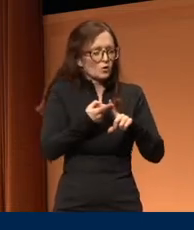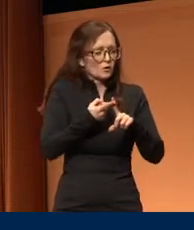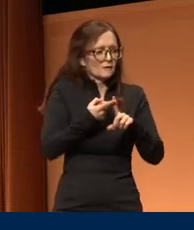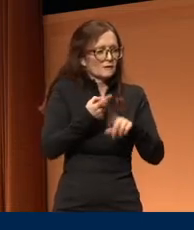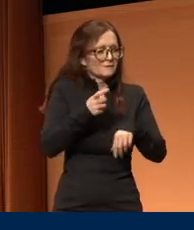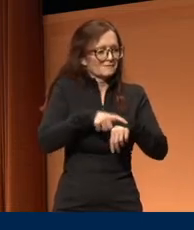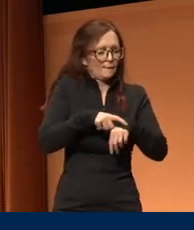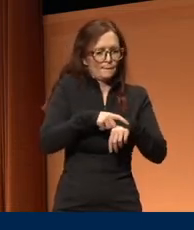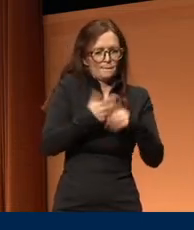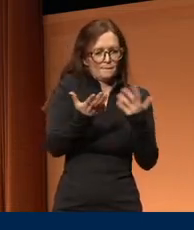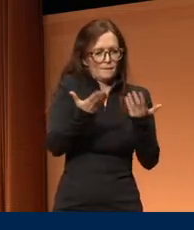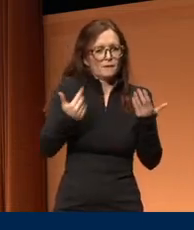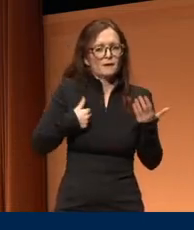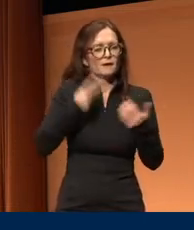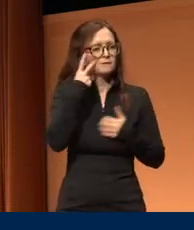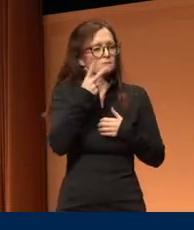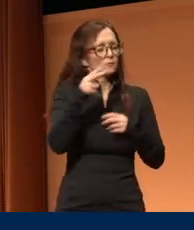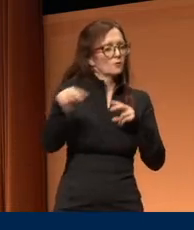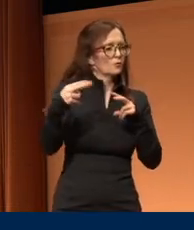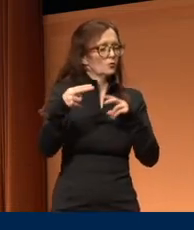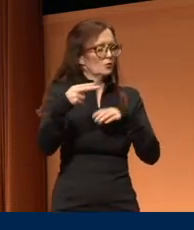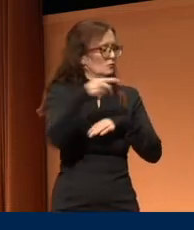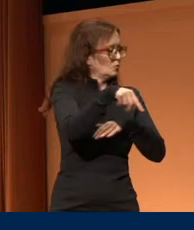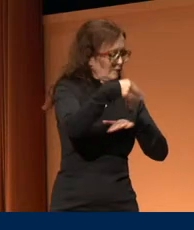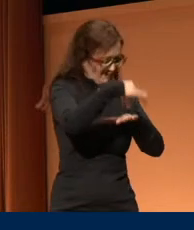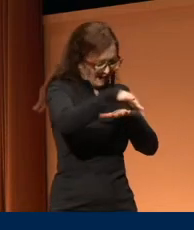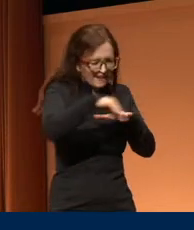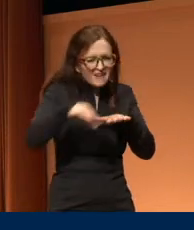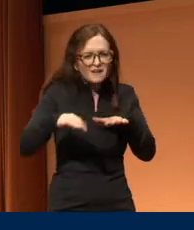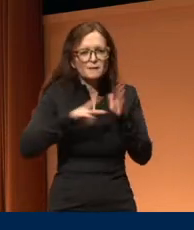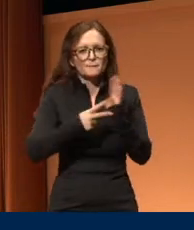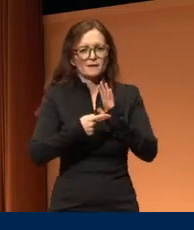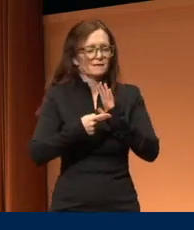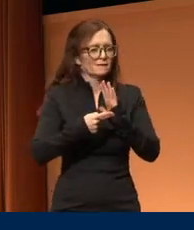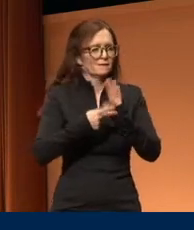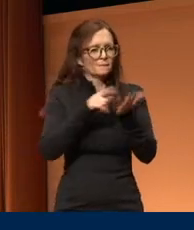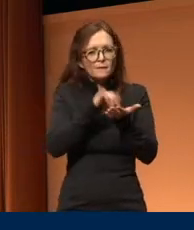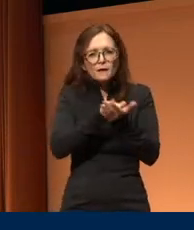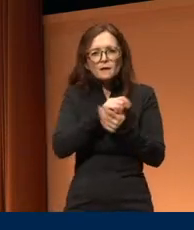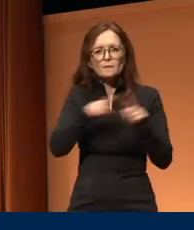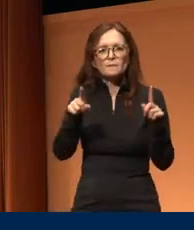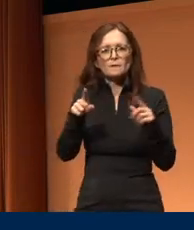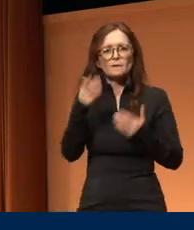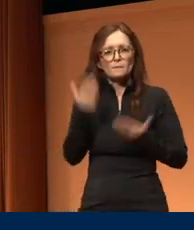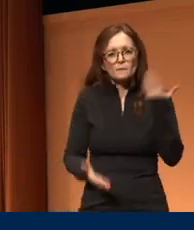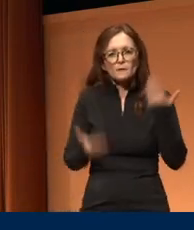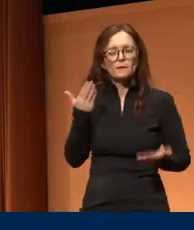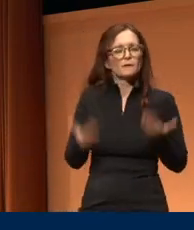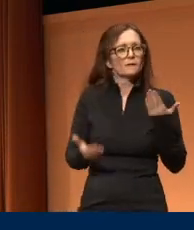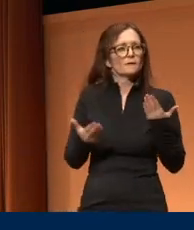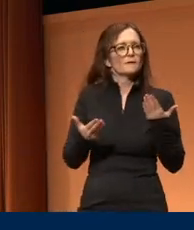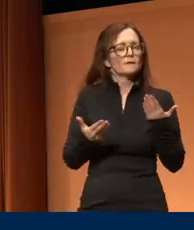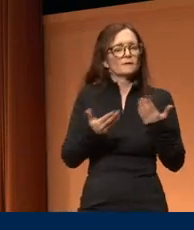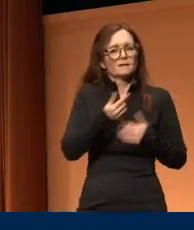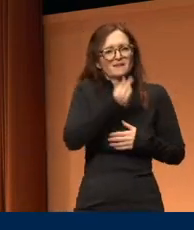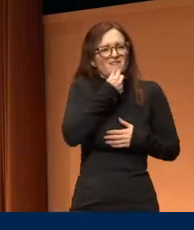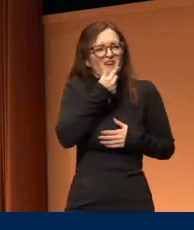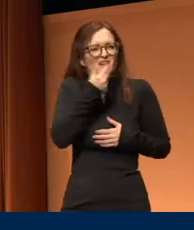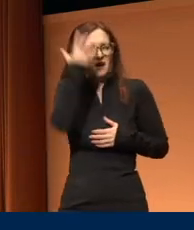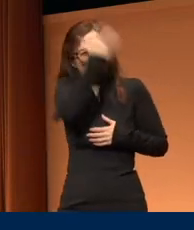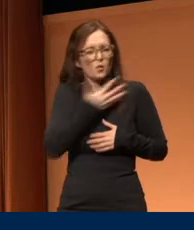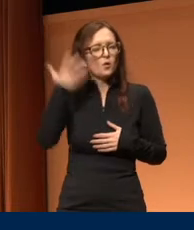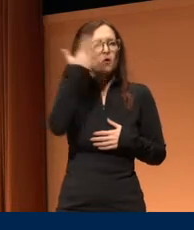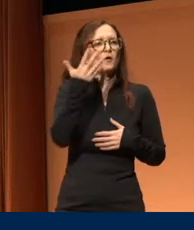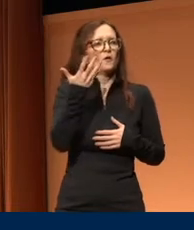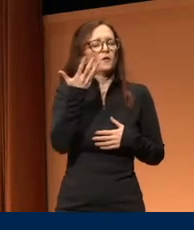I meet here? I saw him looking at my fingernails, which clearly made him uncomfortable. I'd probably overdone it with the gay look,